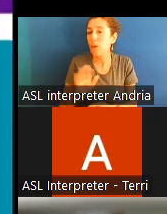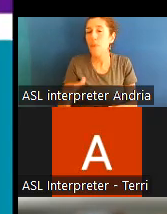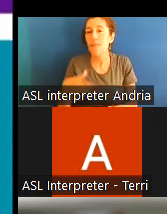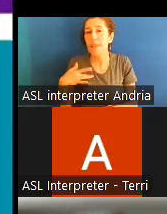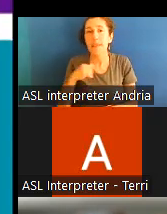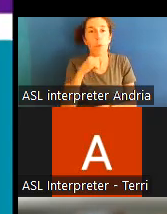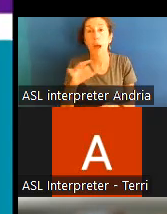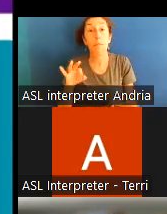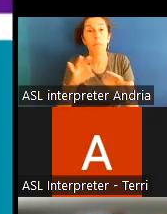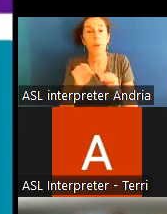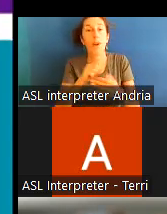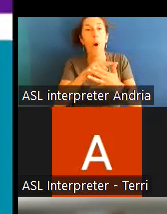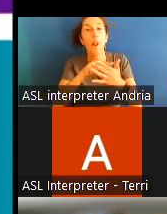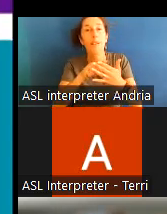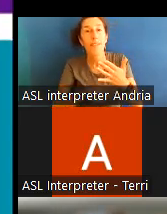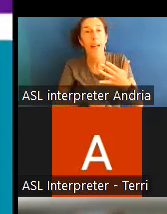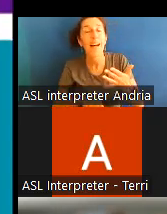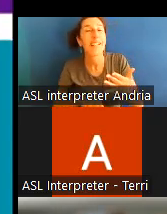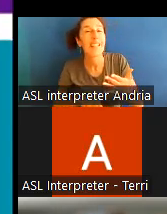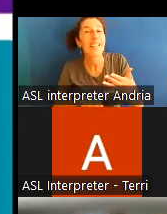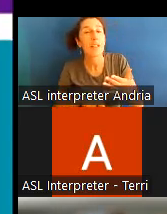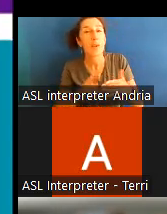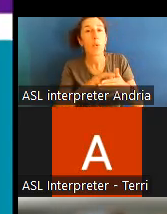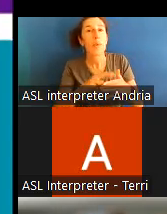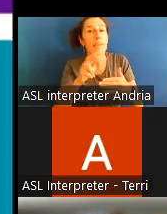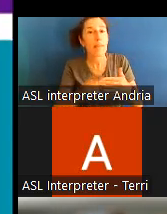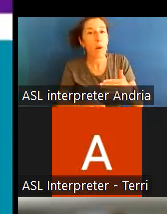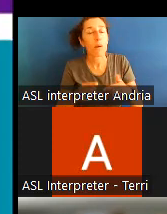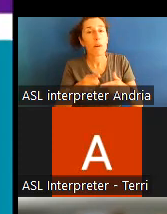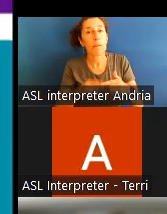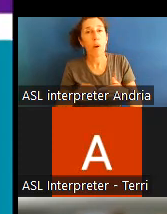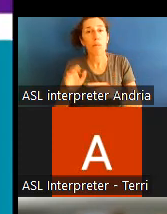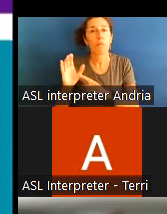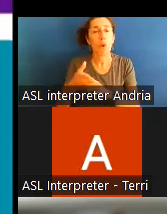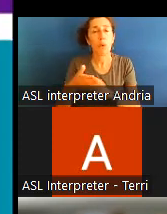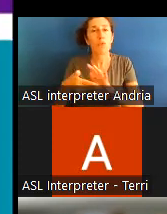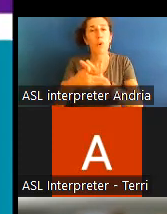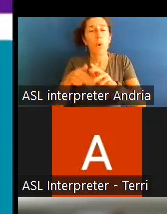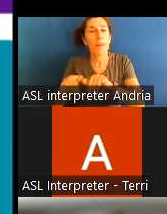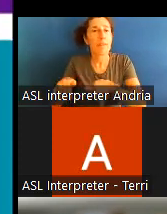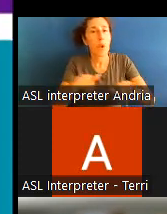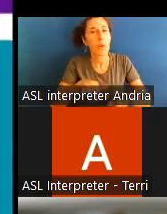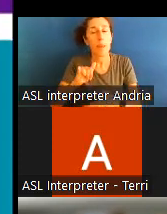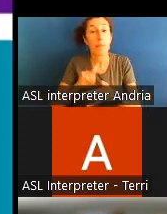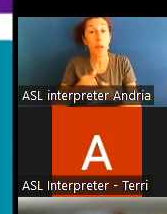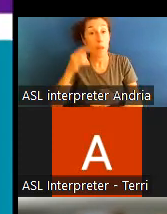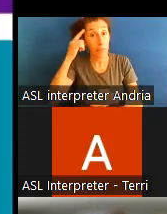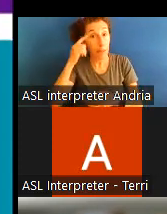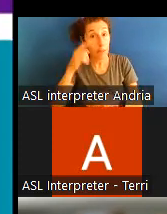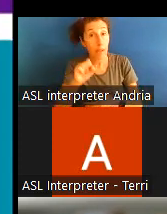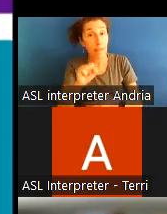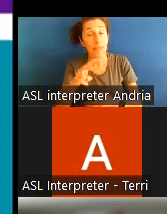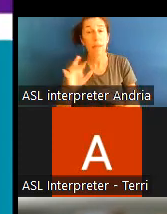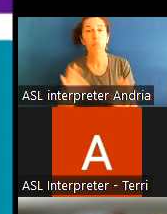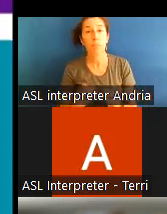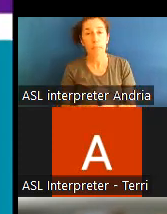So here are some screening questions that you can ask if you are talking to somebody